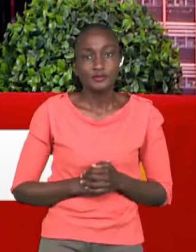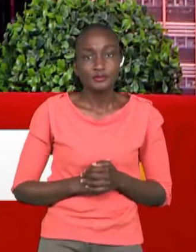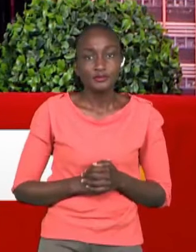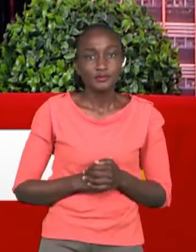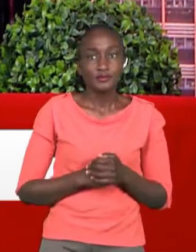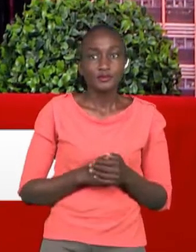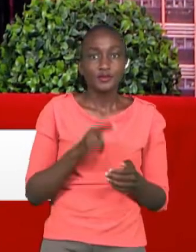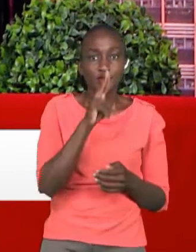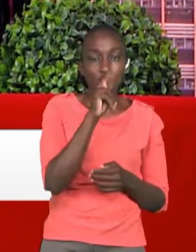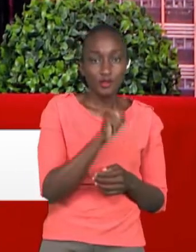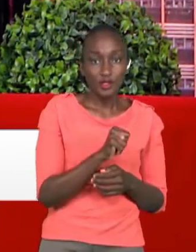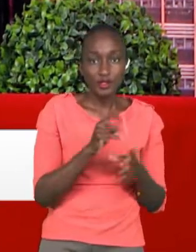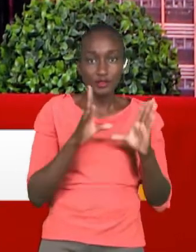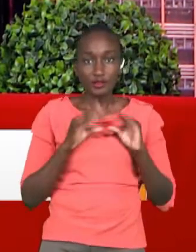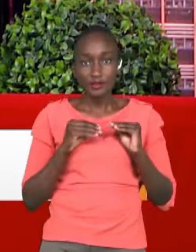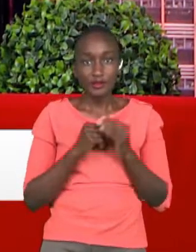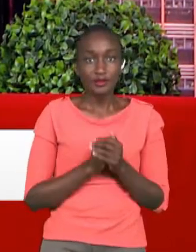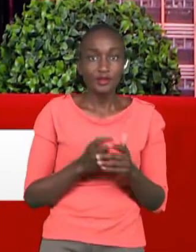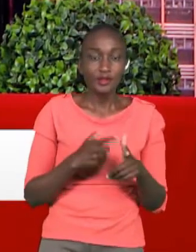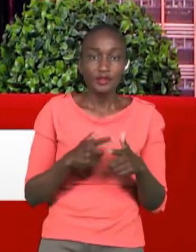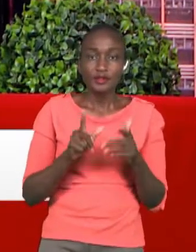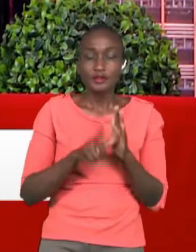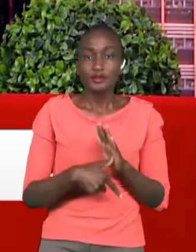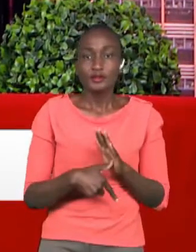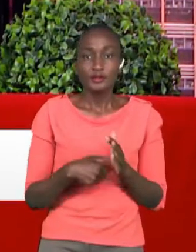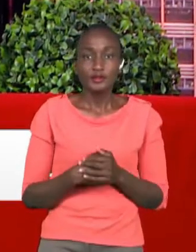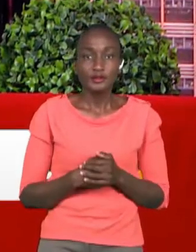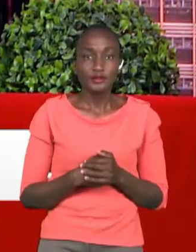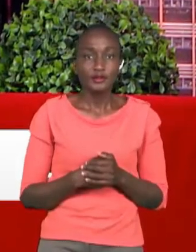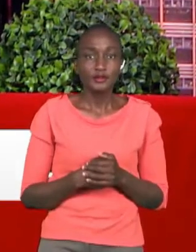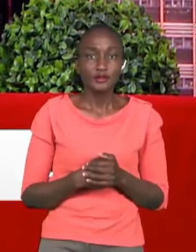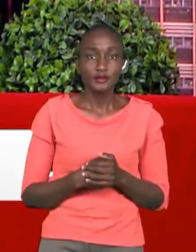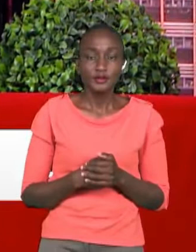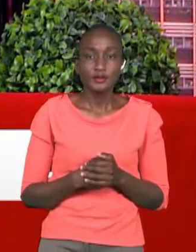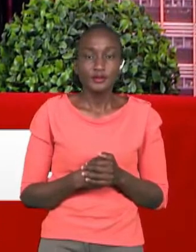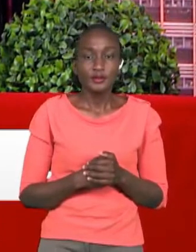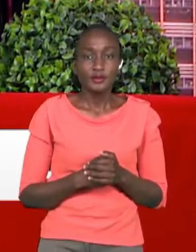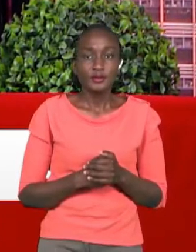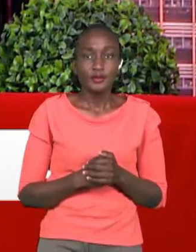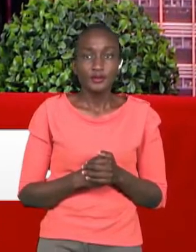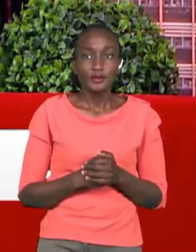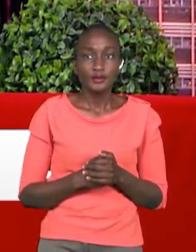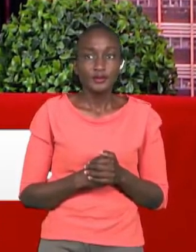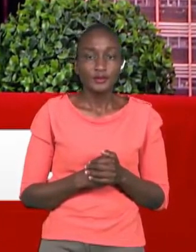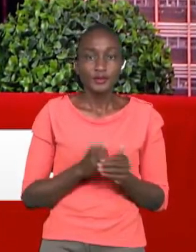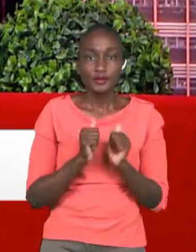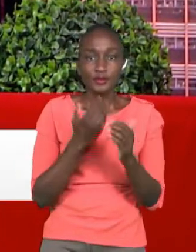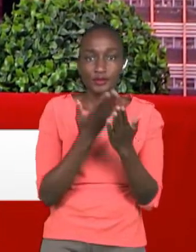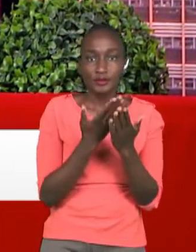United Nations accepted it. Then after United recommended in the United Nations General Assembly